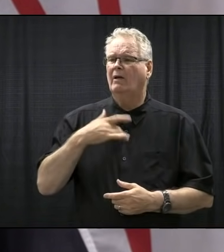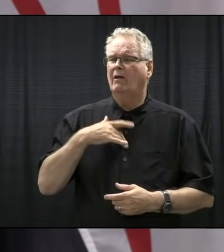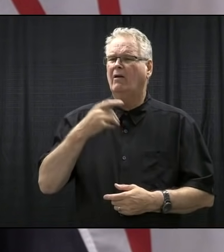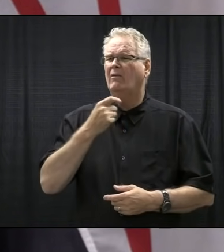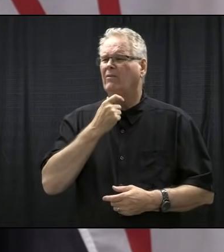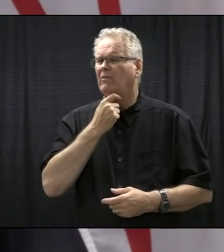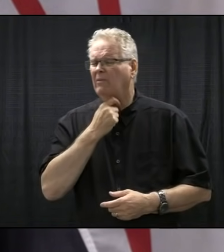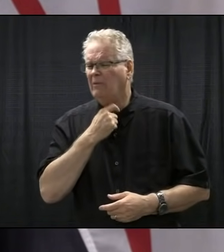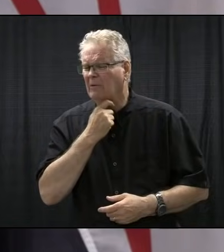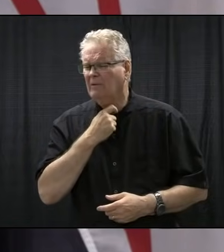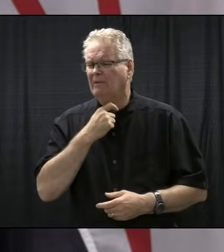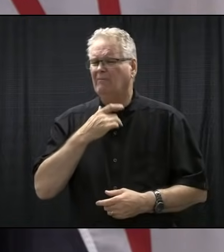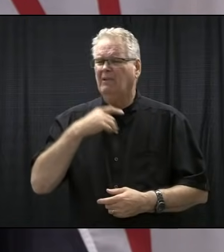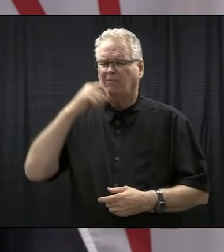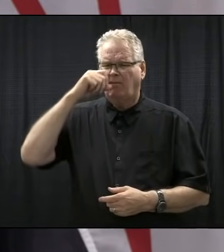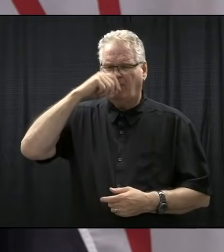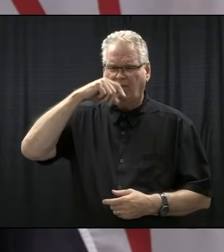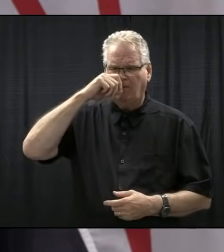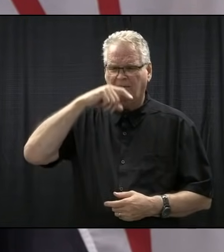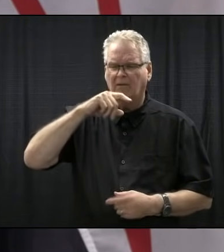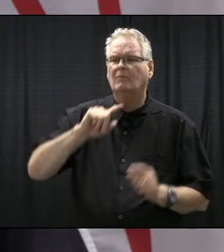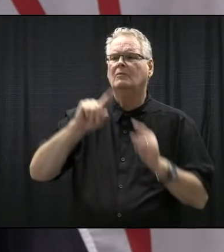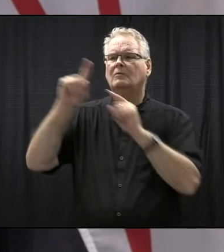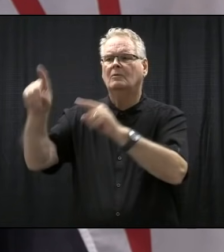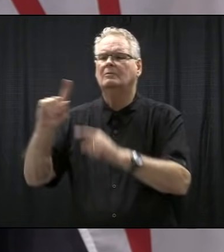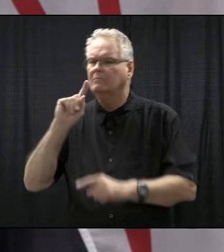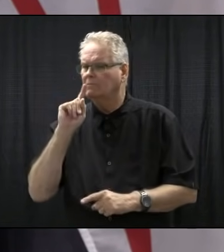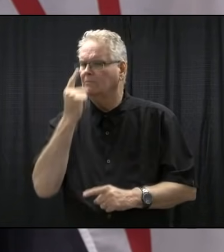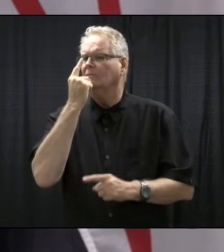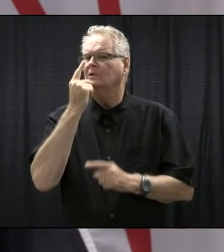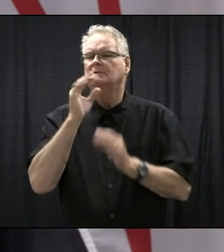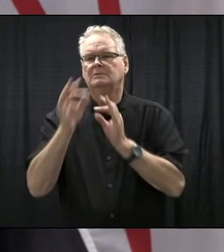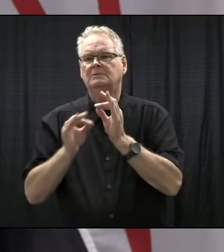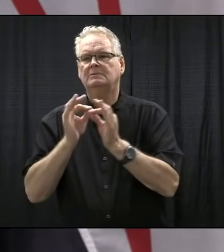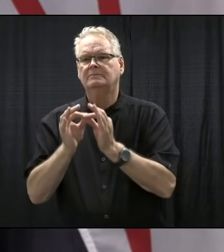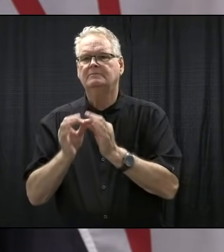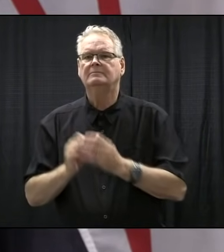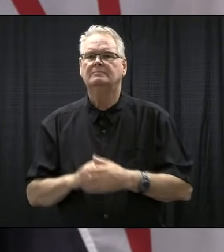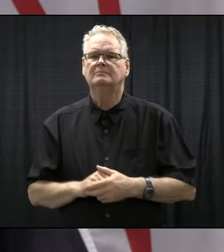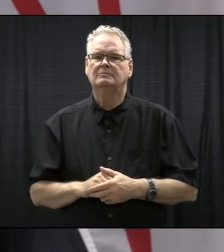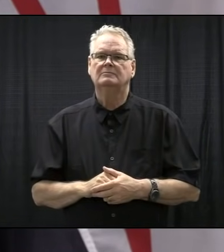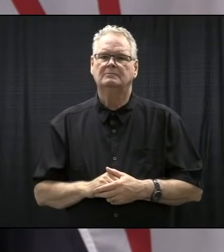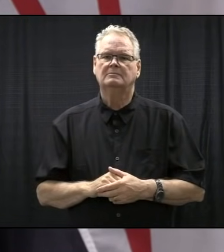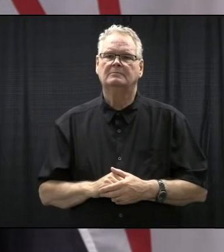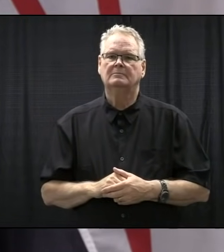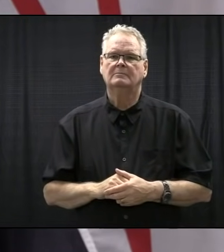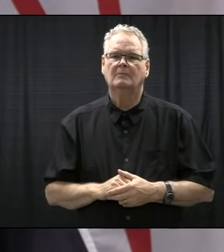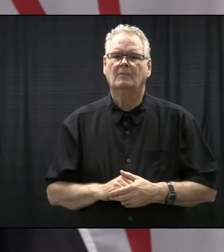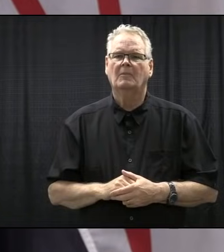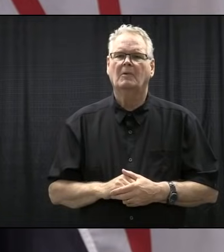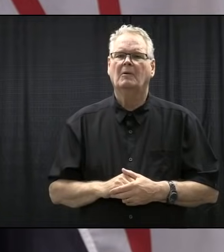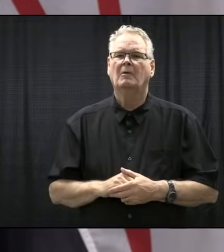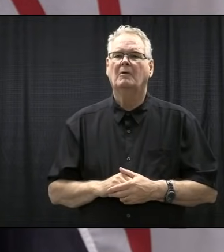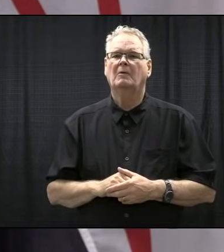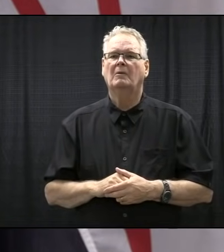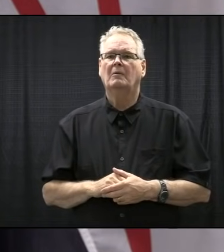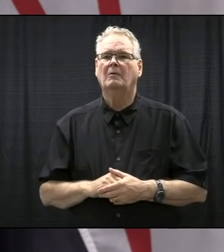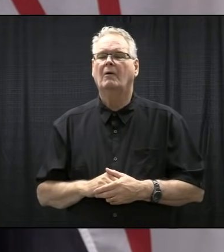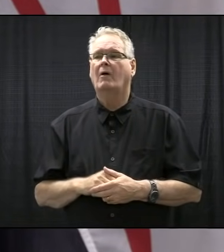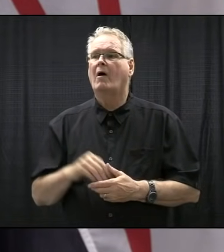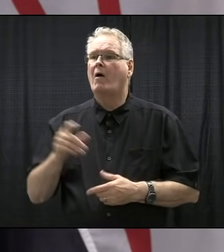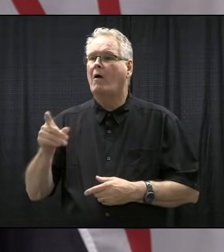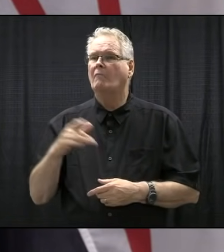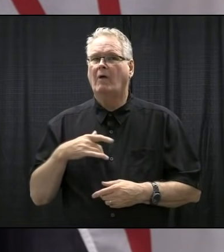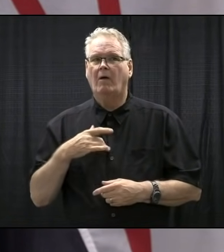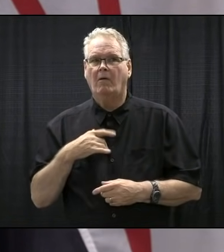not COVID in the end, it is most likely a respiratory virus that can be passed on to others, who in turn will need to stay home and get tested.